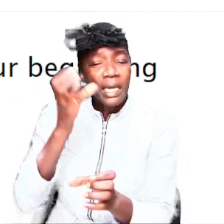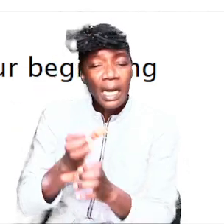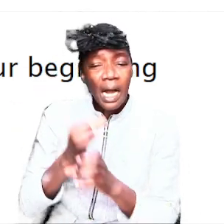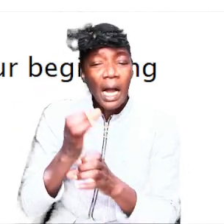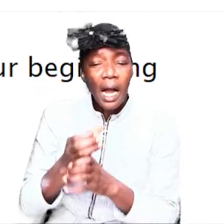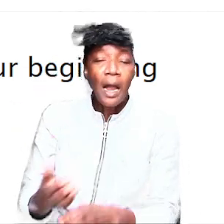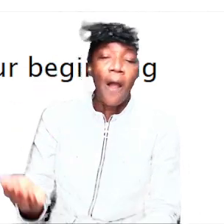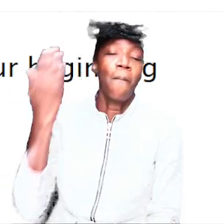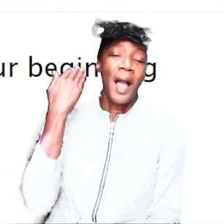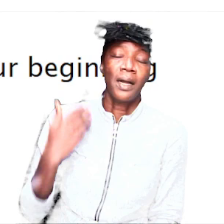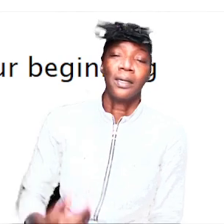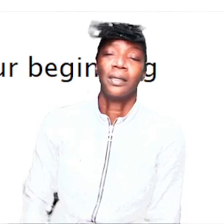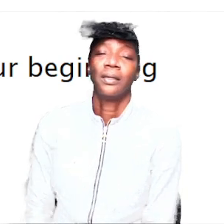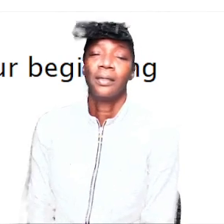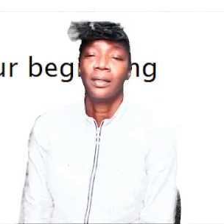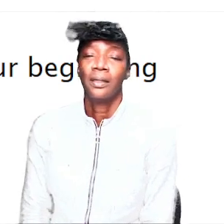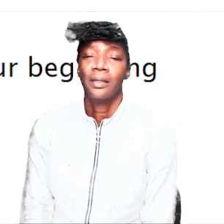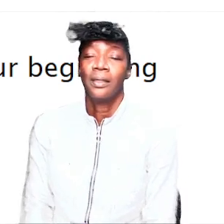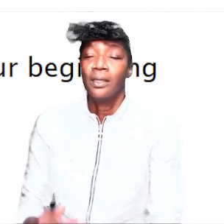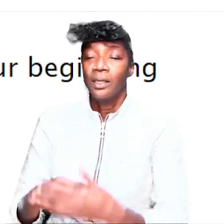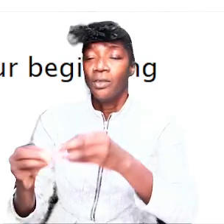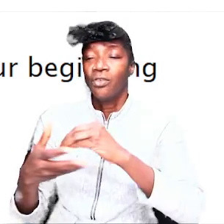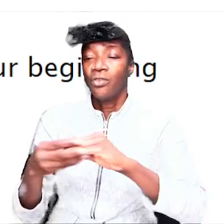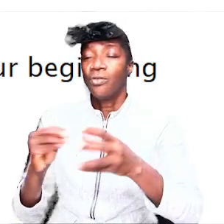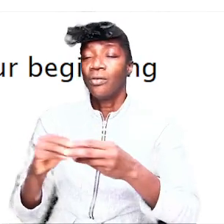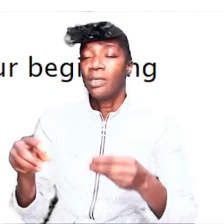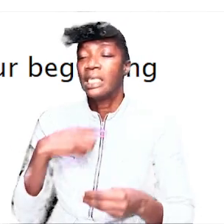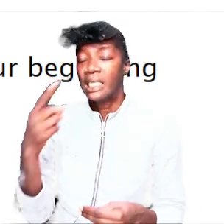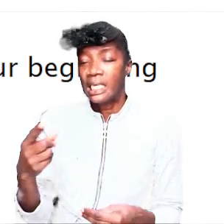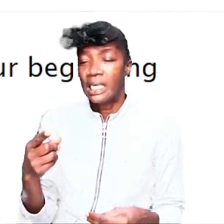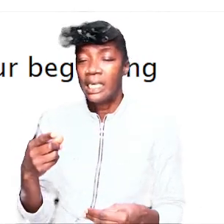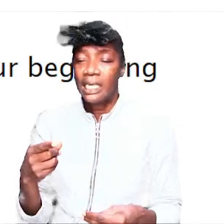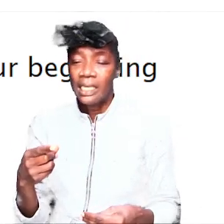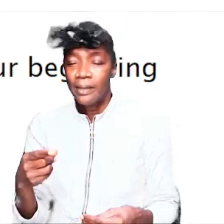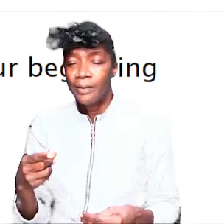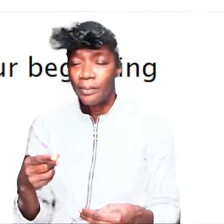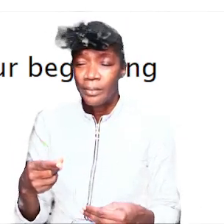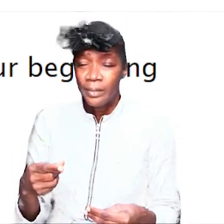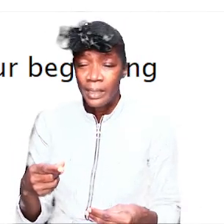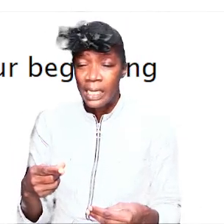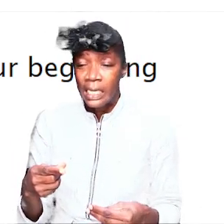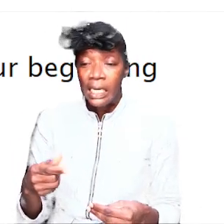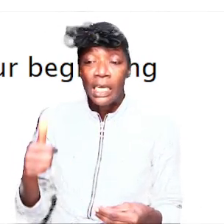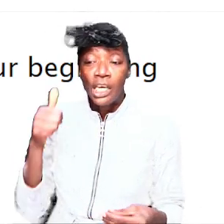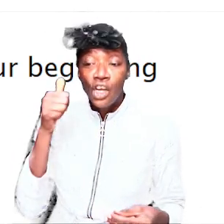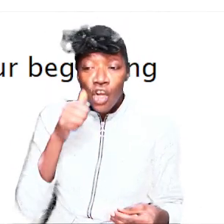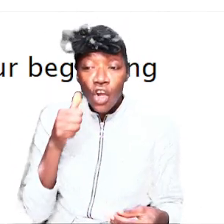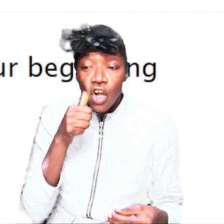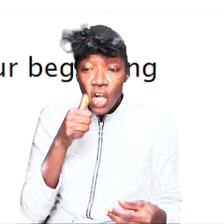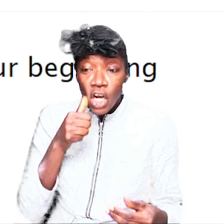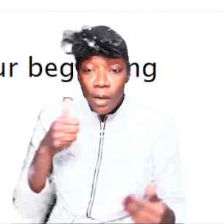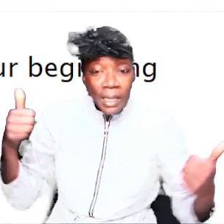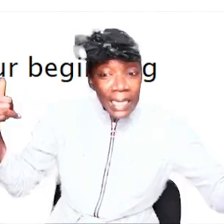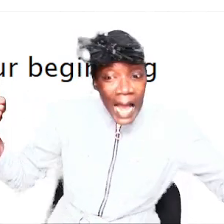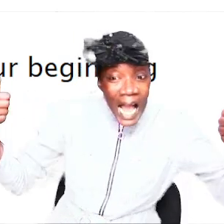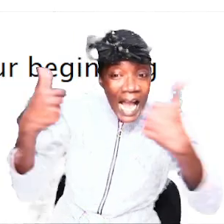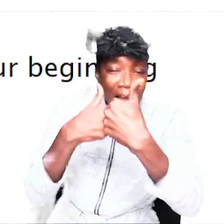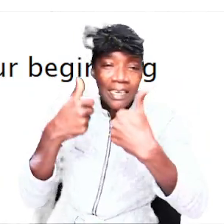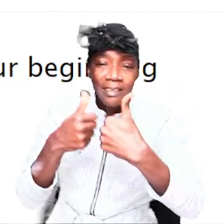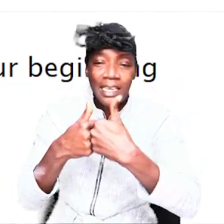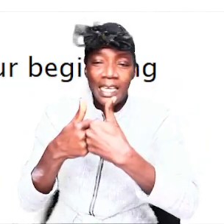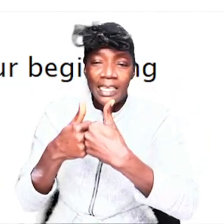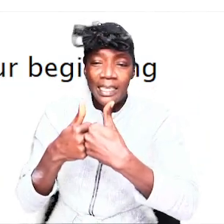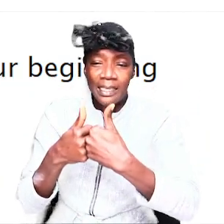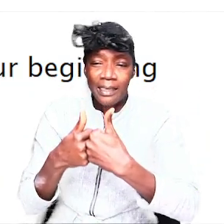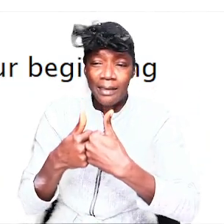The story said that this young girl and her friends met in an accident. And the